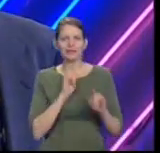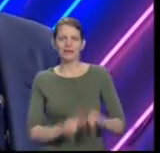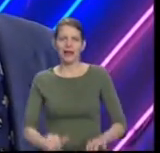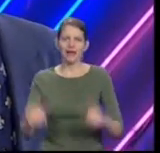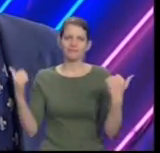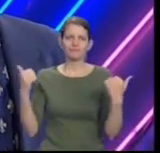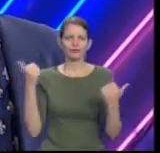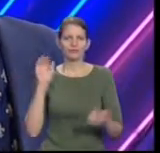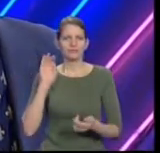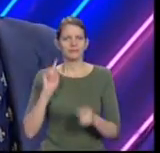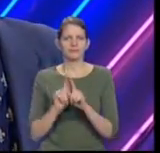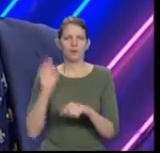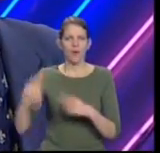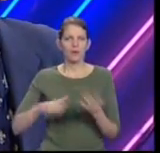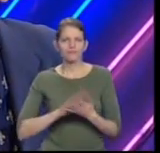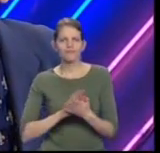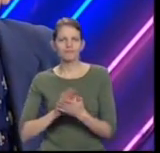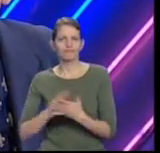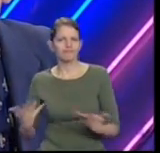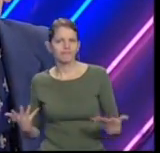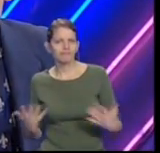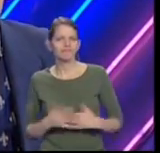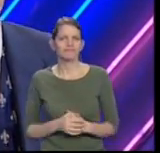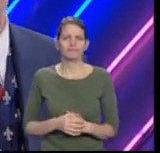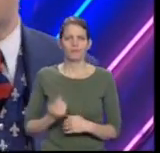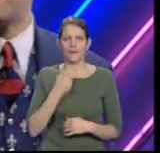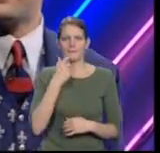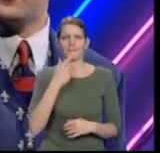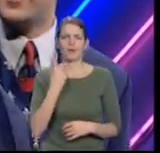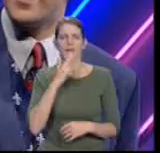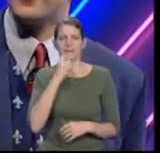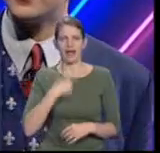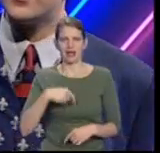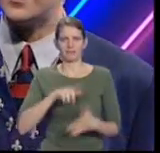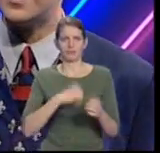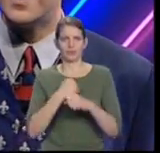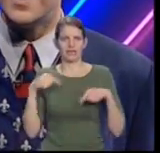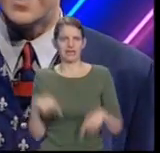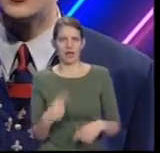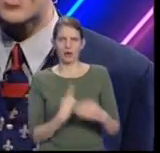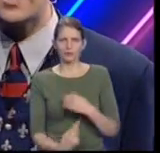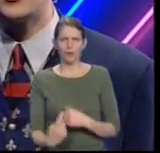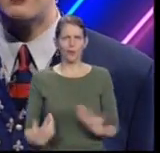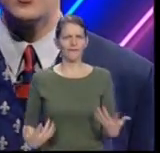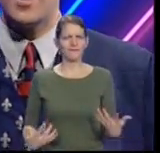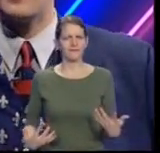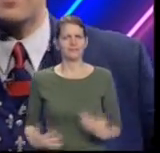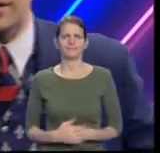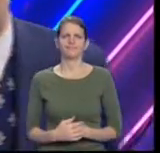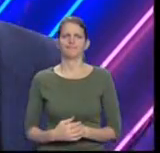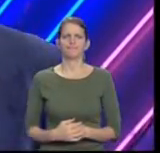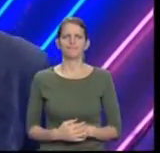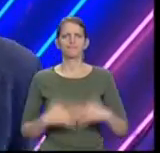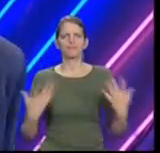Thank you. Yeah, it sounds good at home, that clapping, doesn't it? But there's just one man doing it there on his own. I'd like to share with you... Hello, welcome to